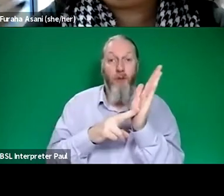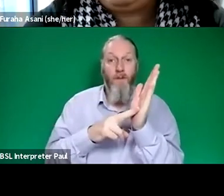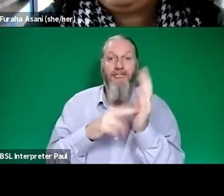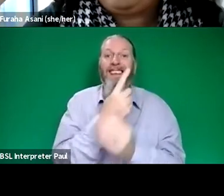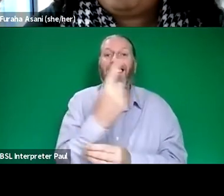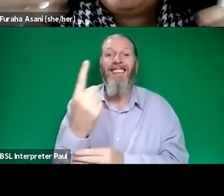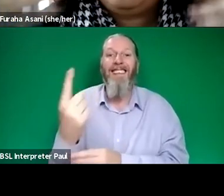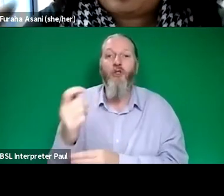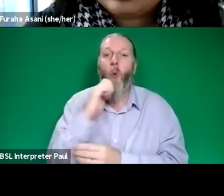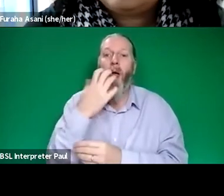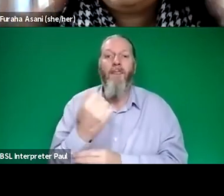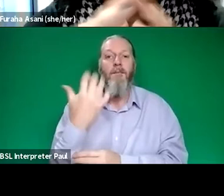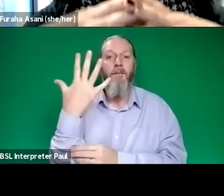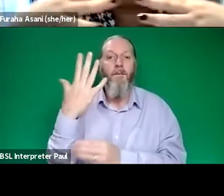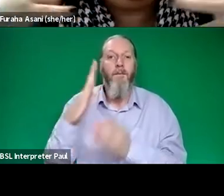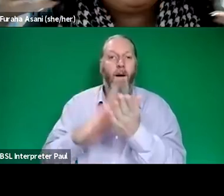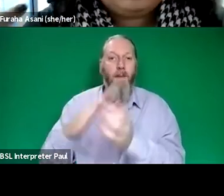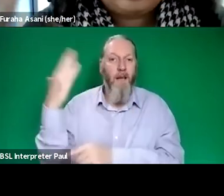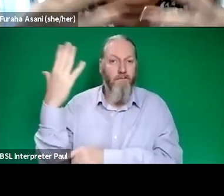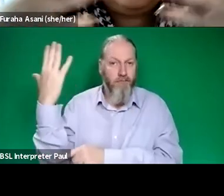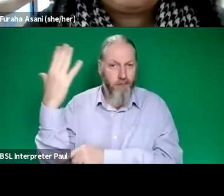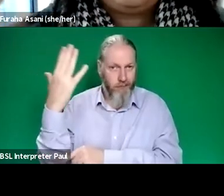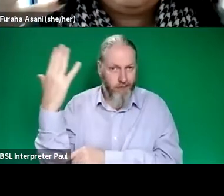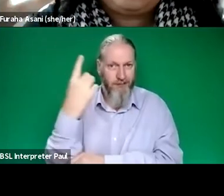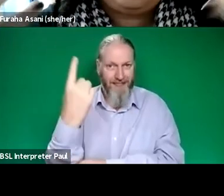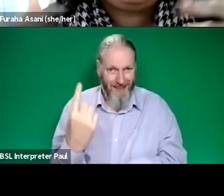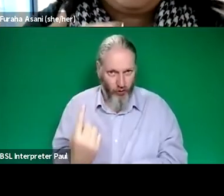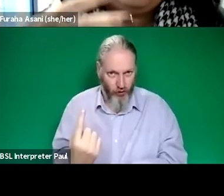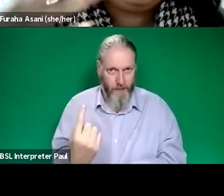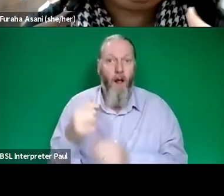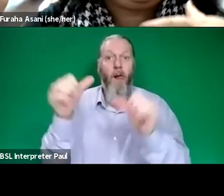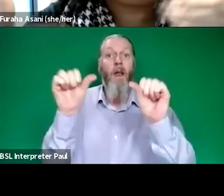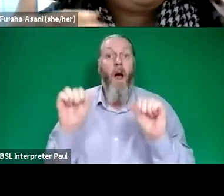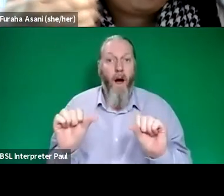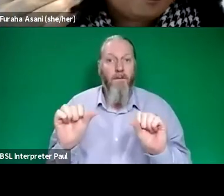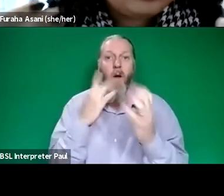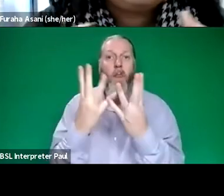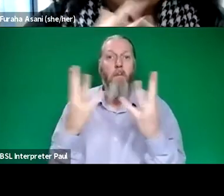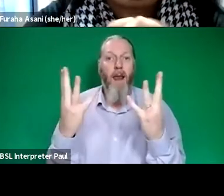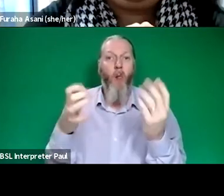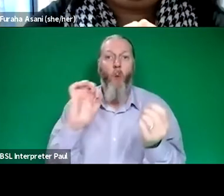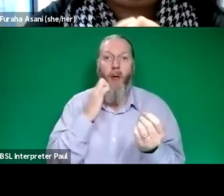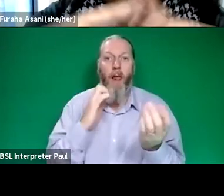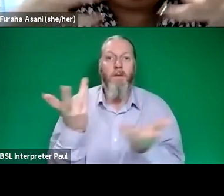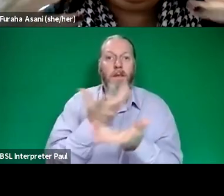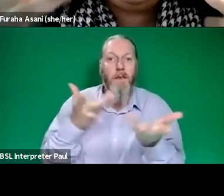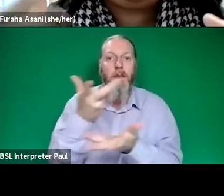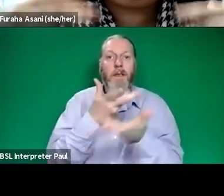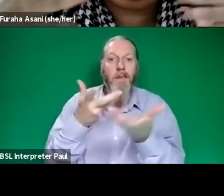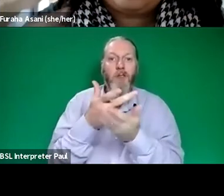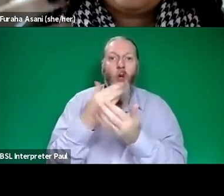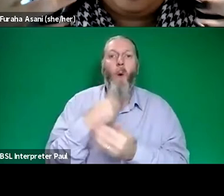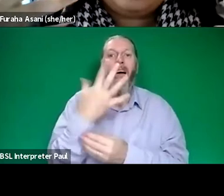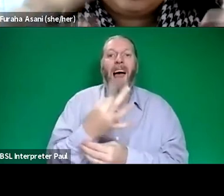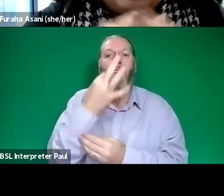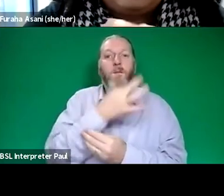themselves and to give any opening thoughts. And then we're going to have a discussion together as a panel. So we have some prompts that are going to help us